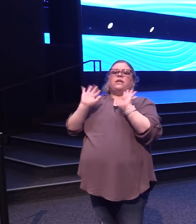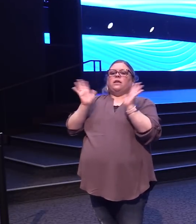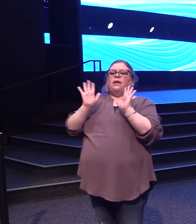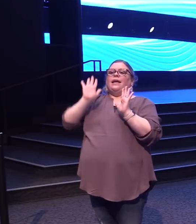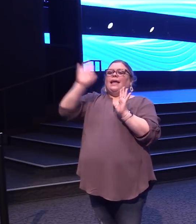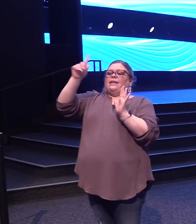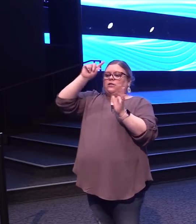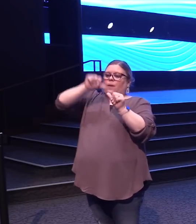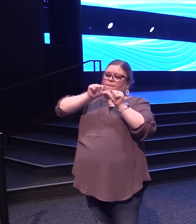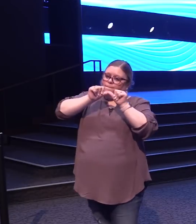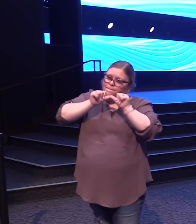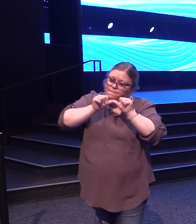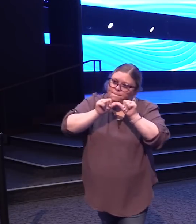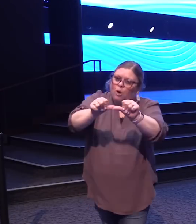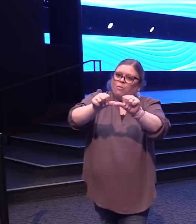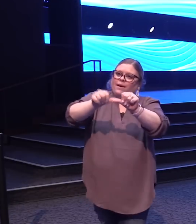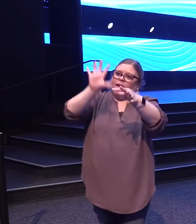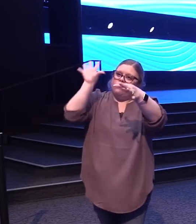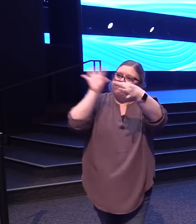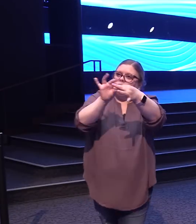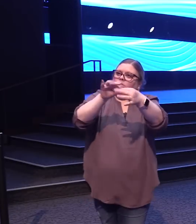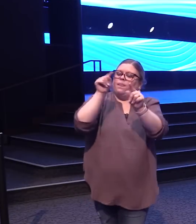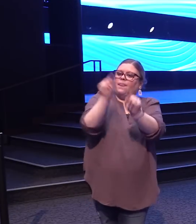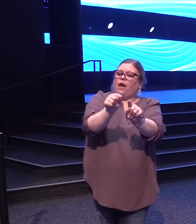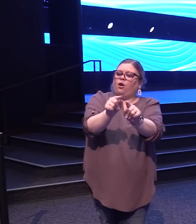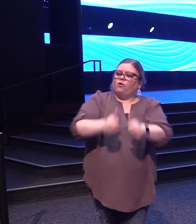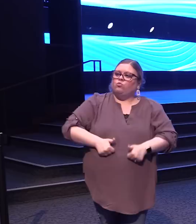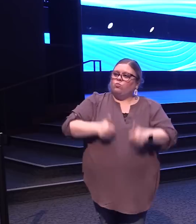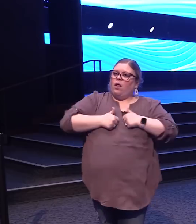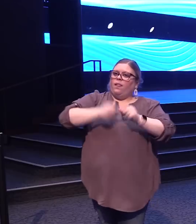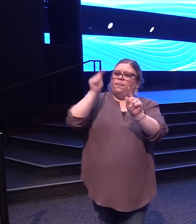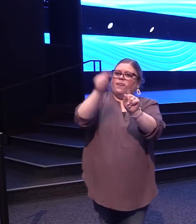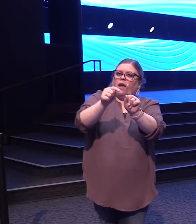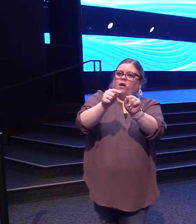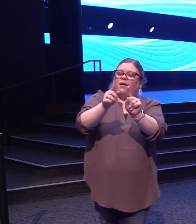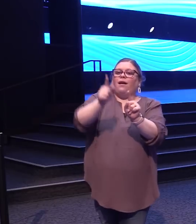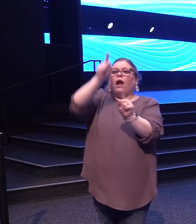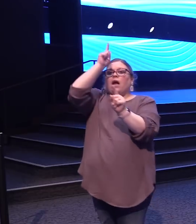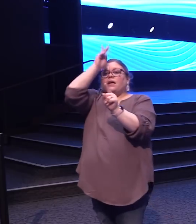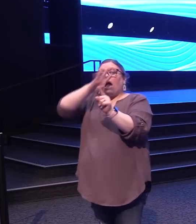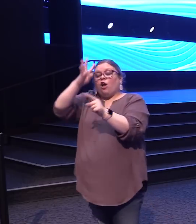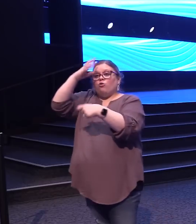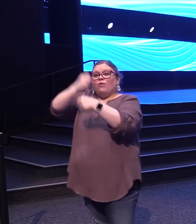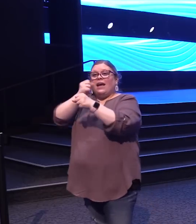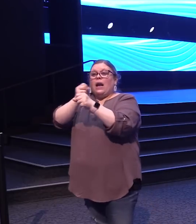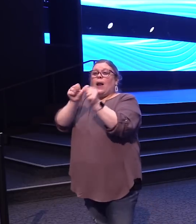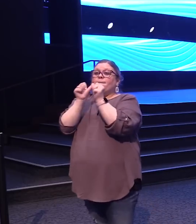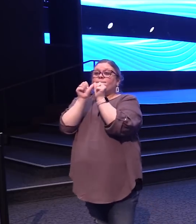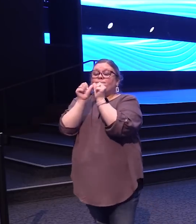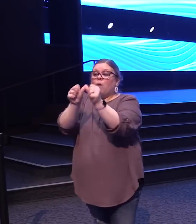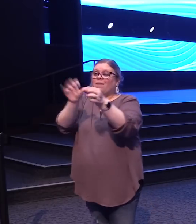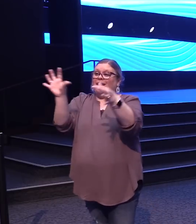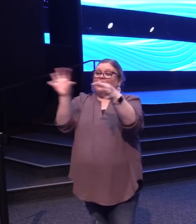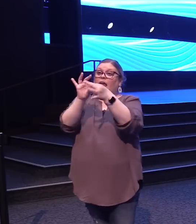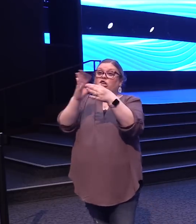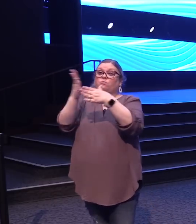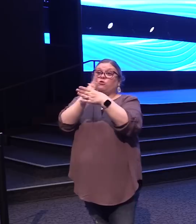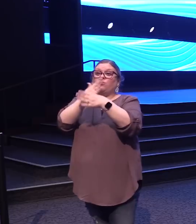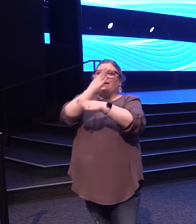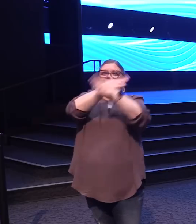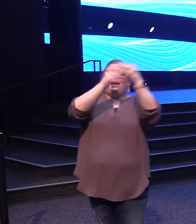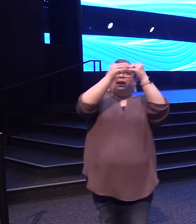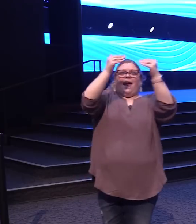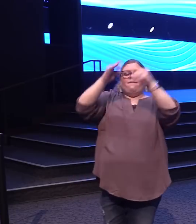his permanent dwelling. God was about to create a permanent connection between heaven and